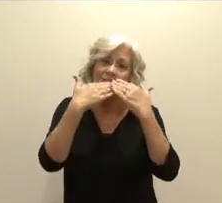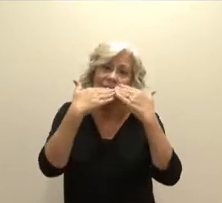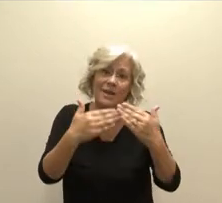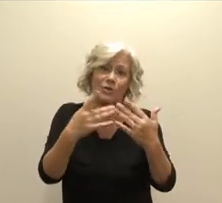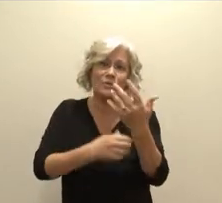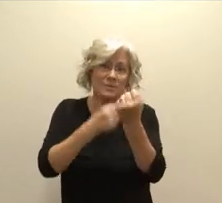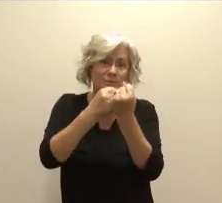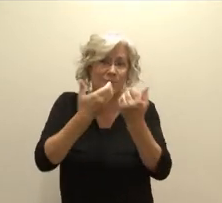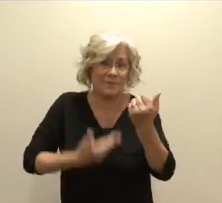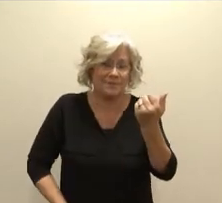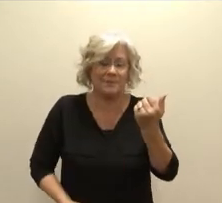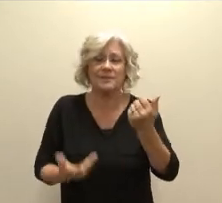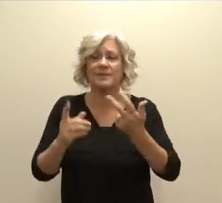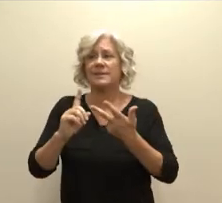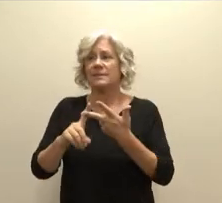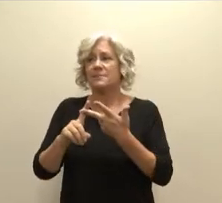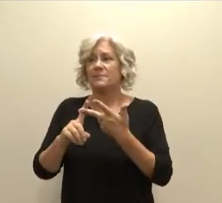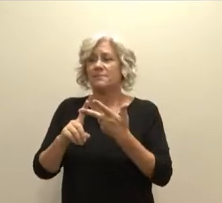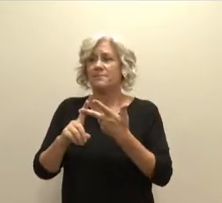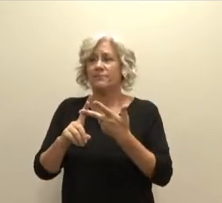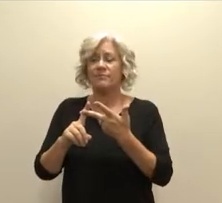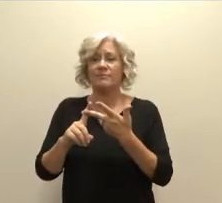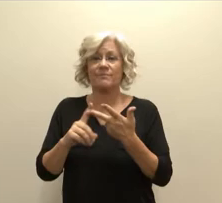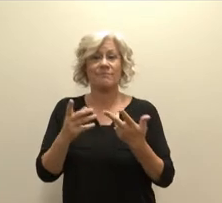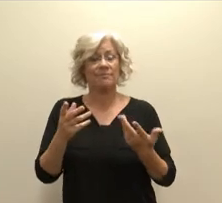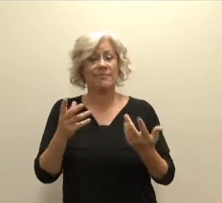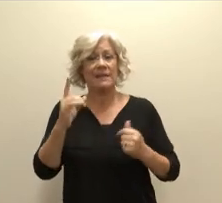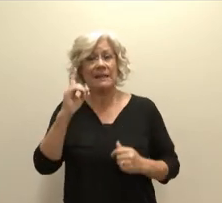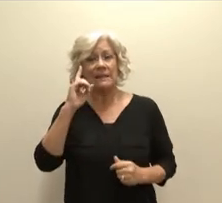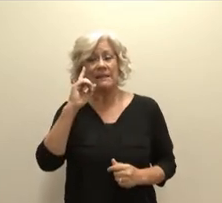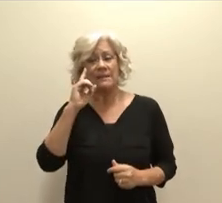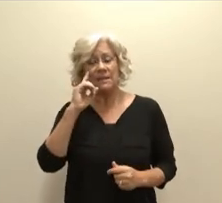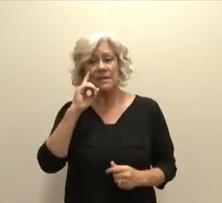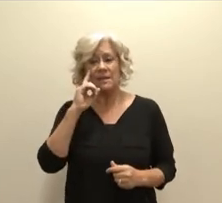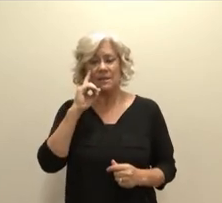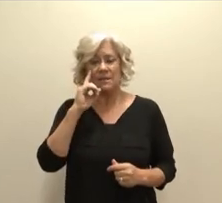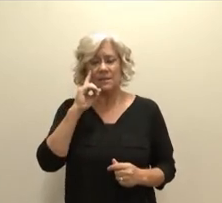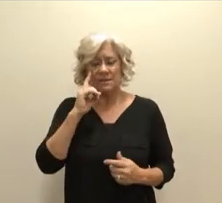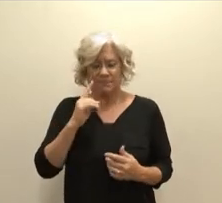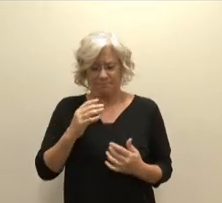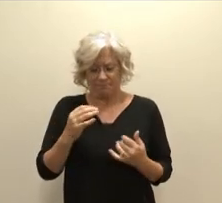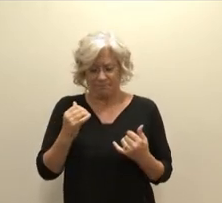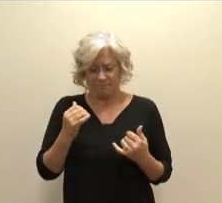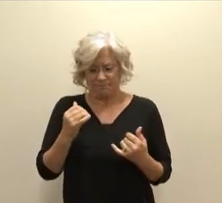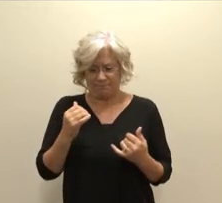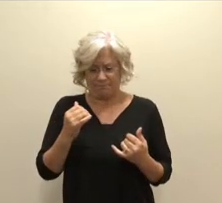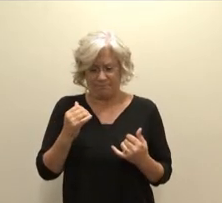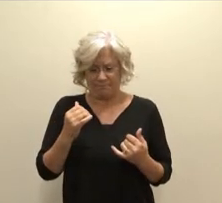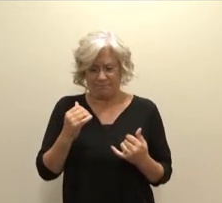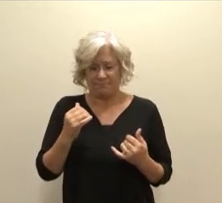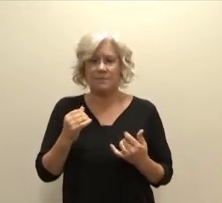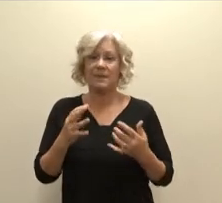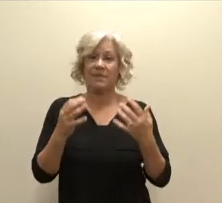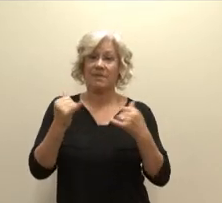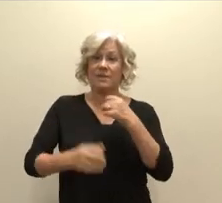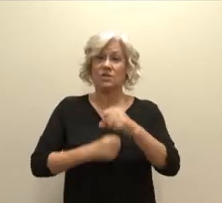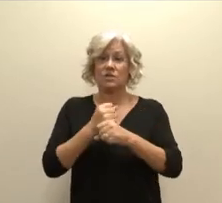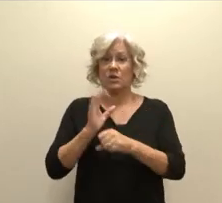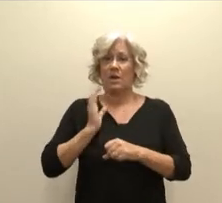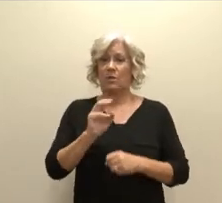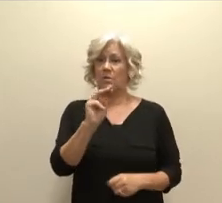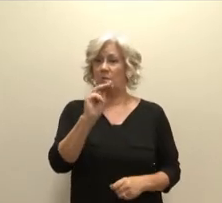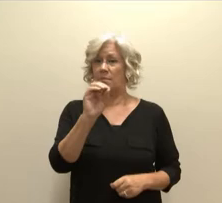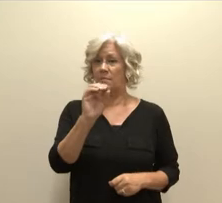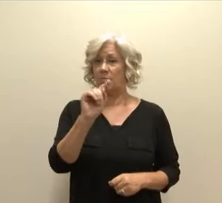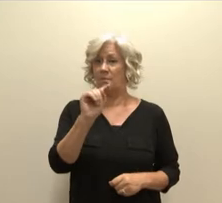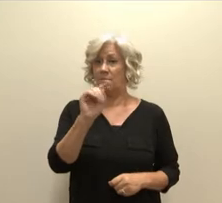support, and I think that as our motto for this year says,